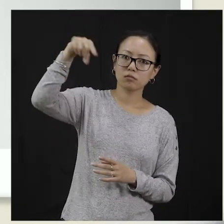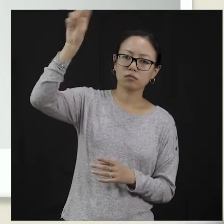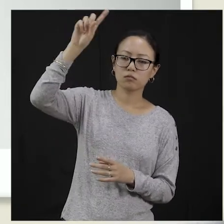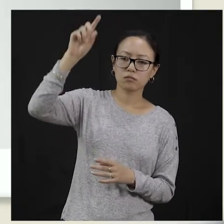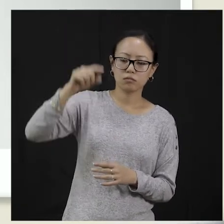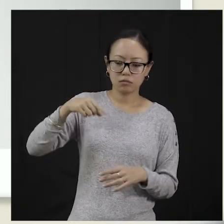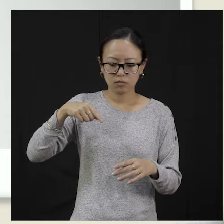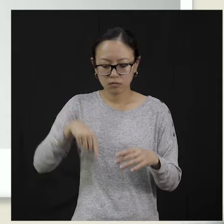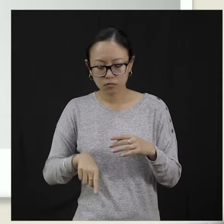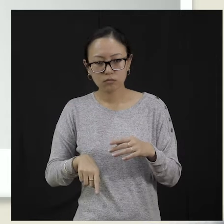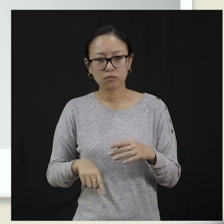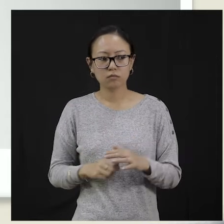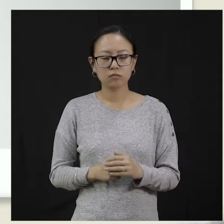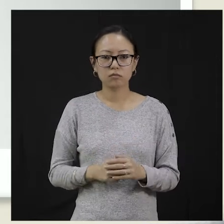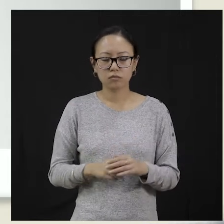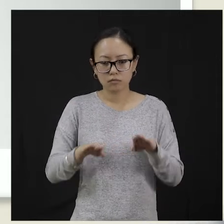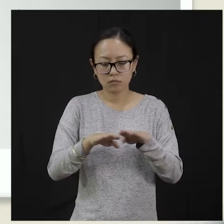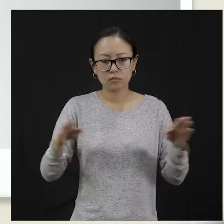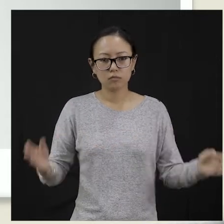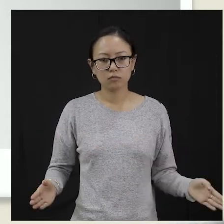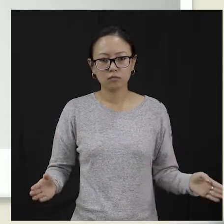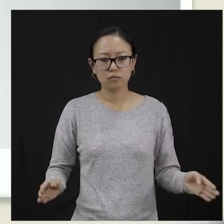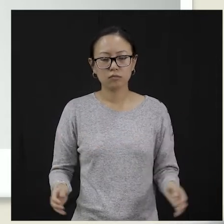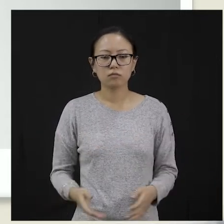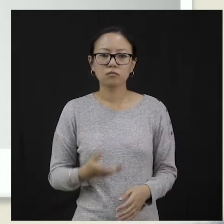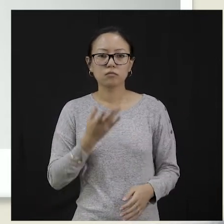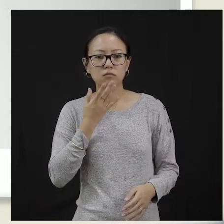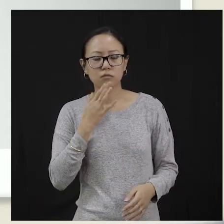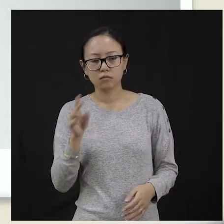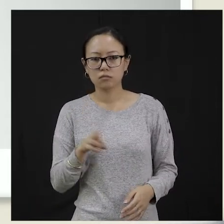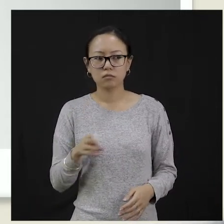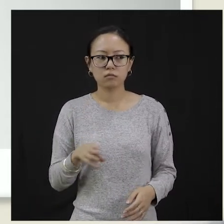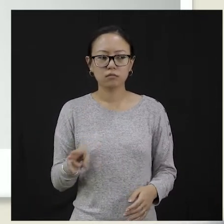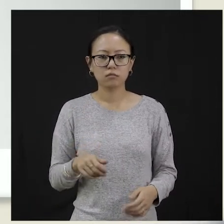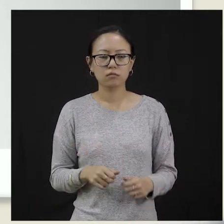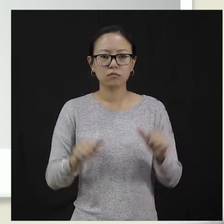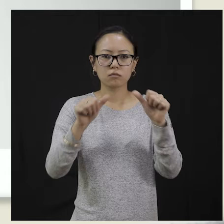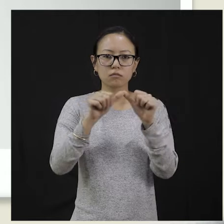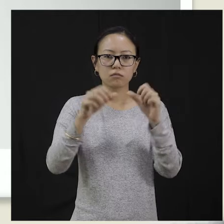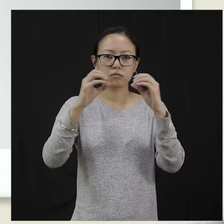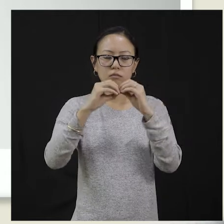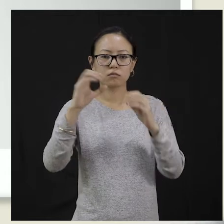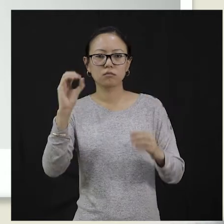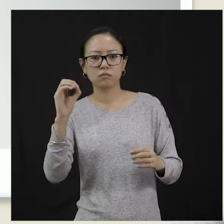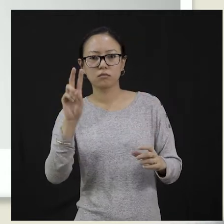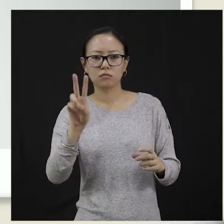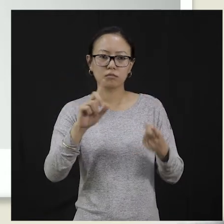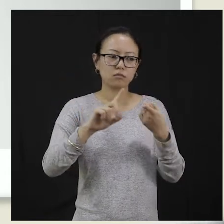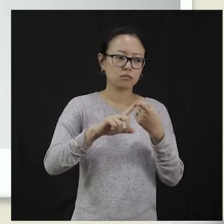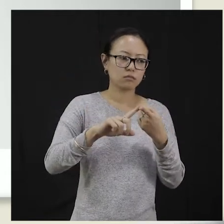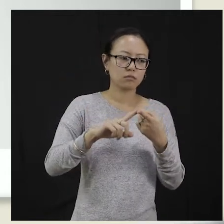O, V, E, above. B, E, L, O, W,